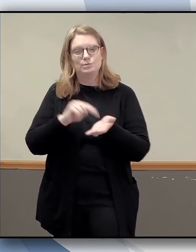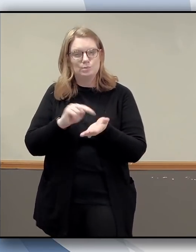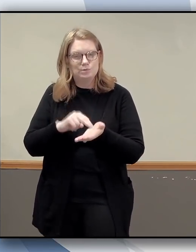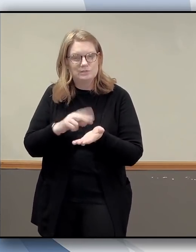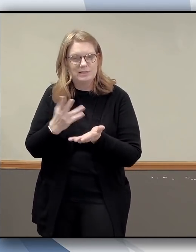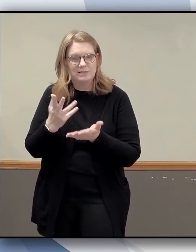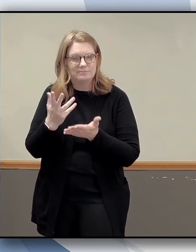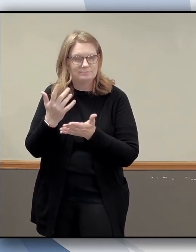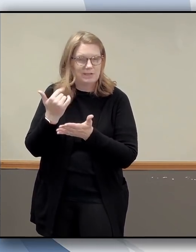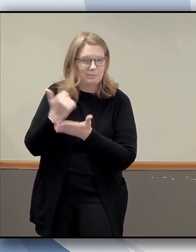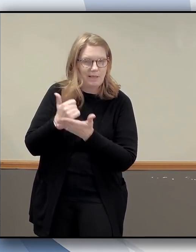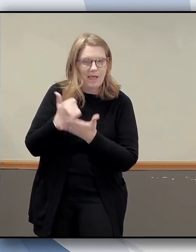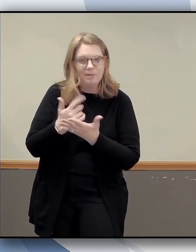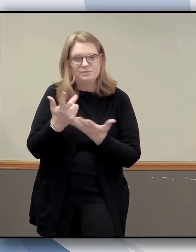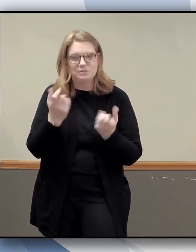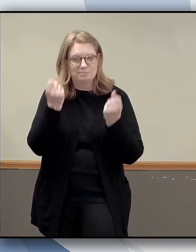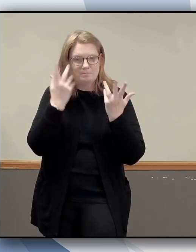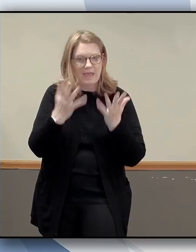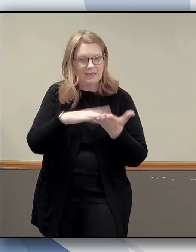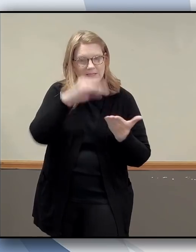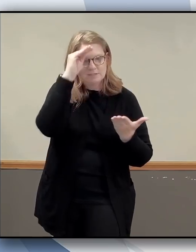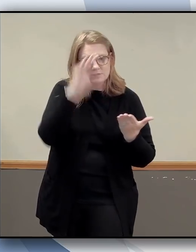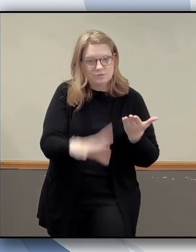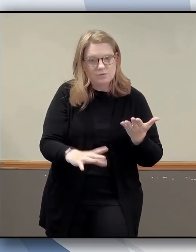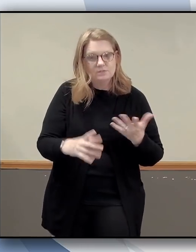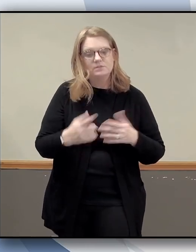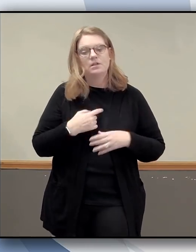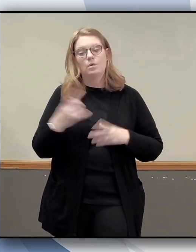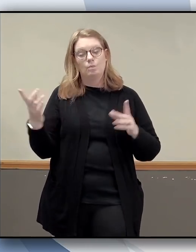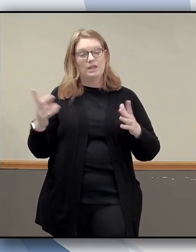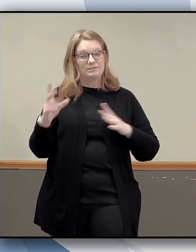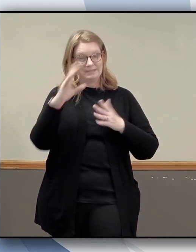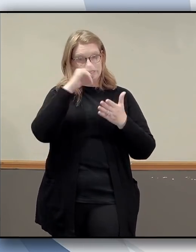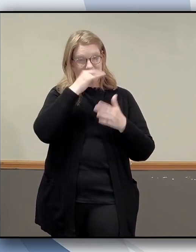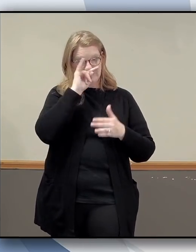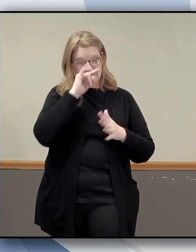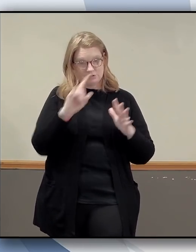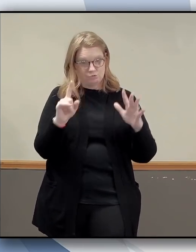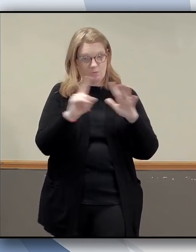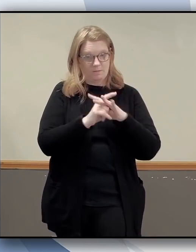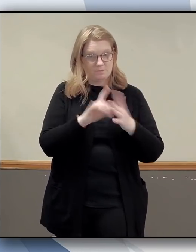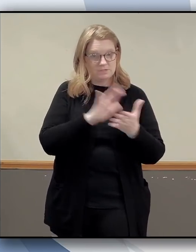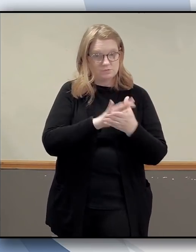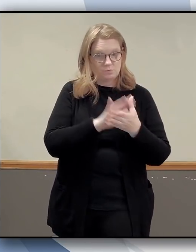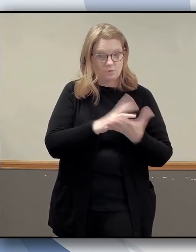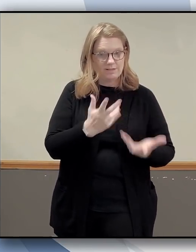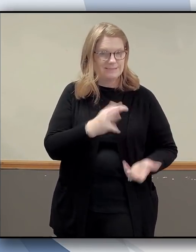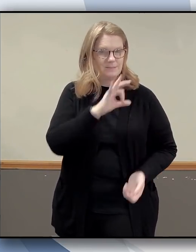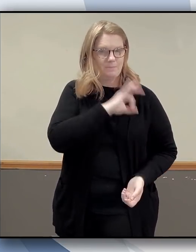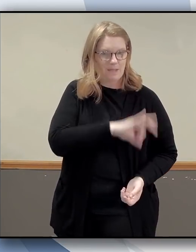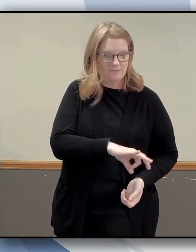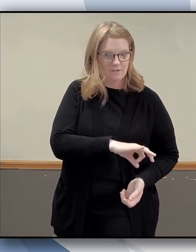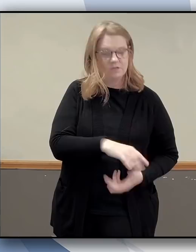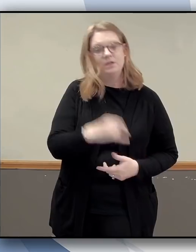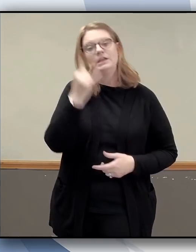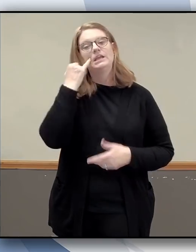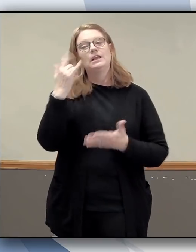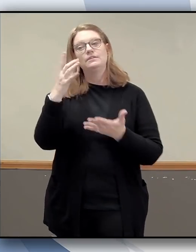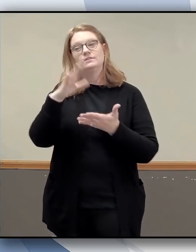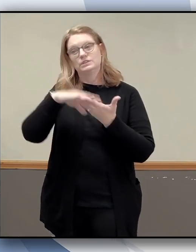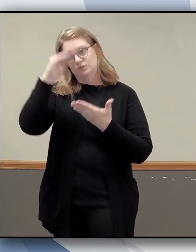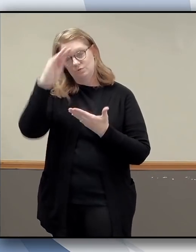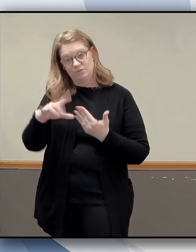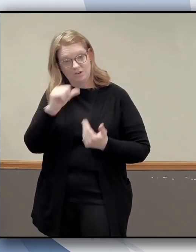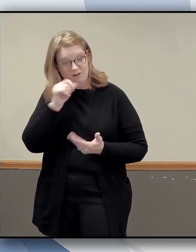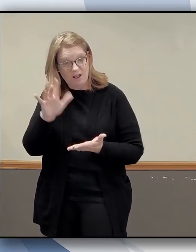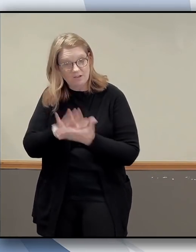we know that when in-person learning occurs, benefits happen. And we know that when students are not in school,